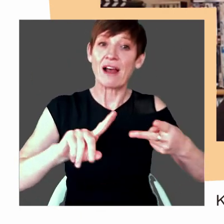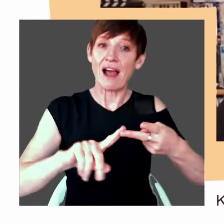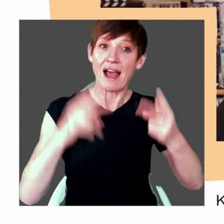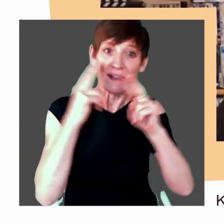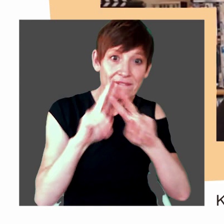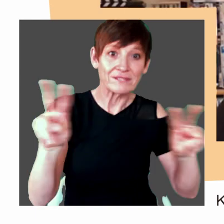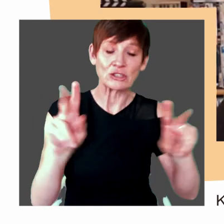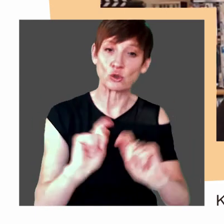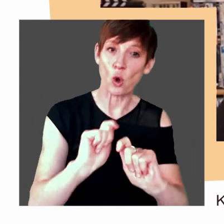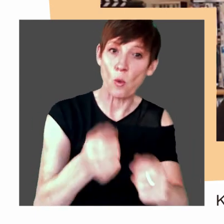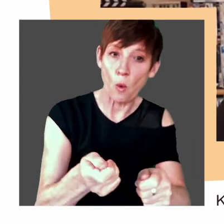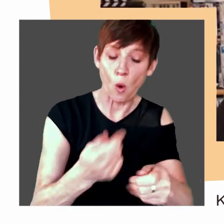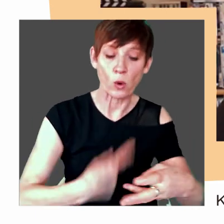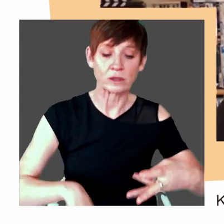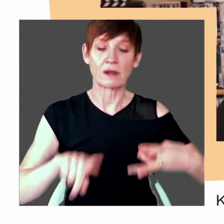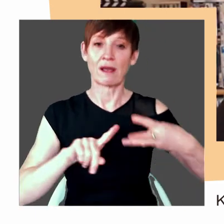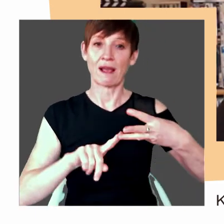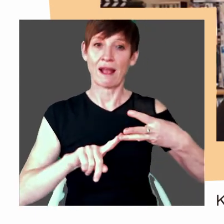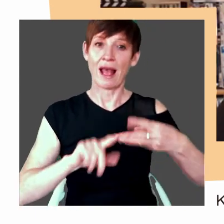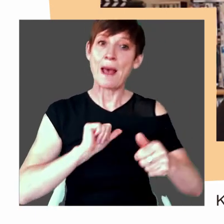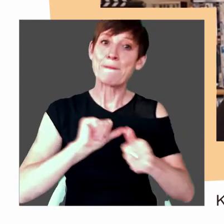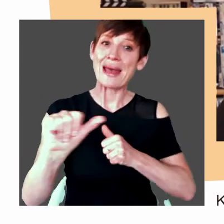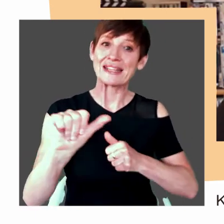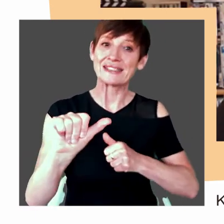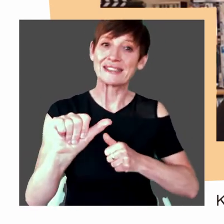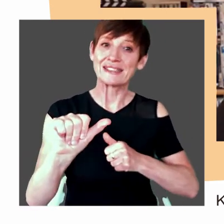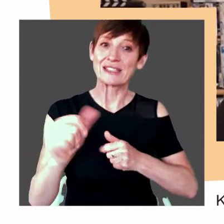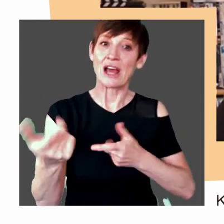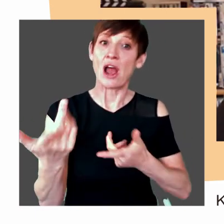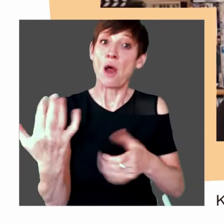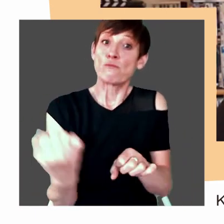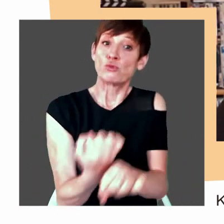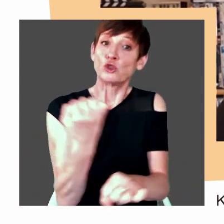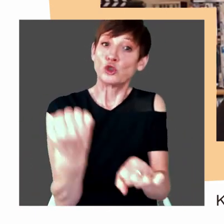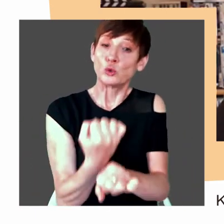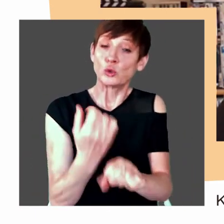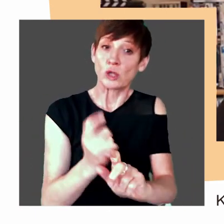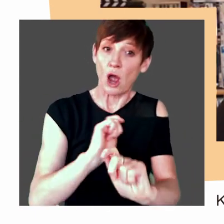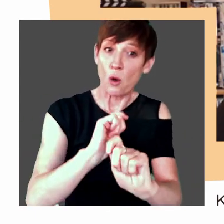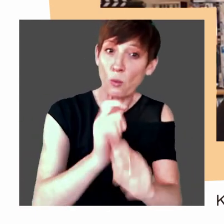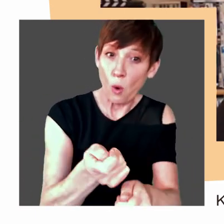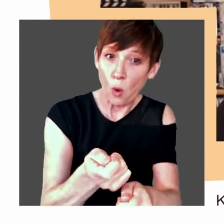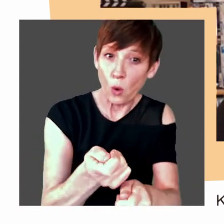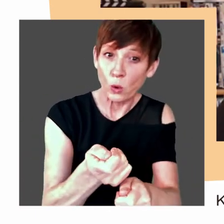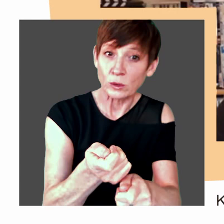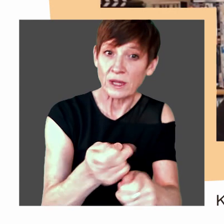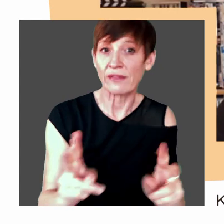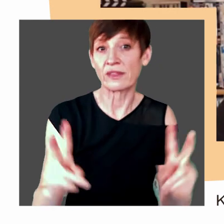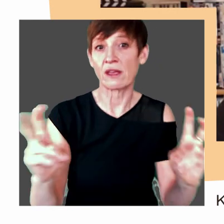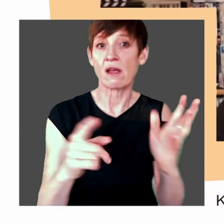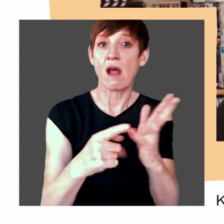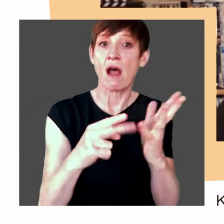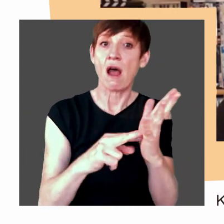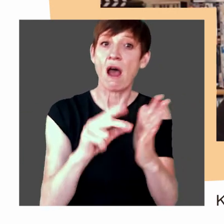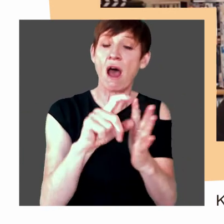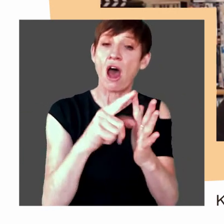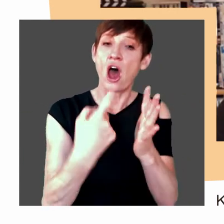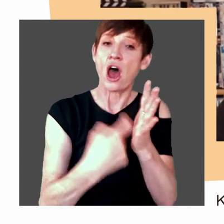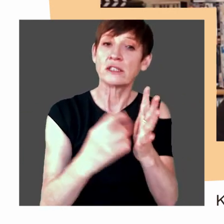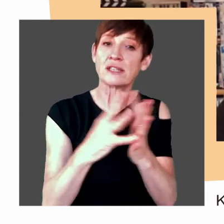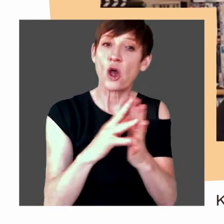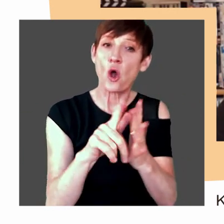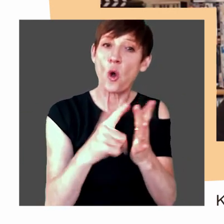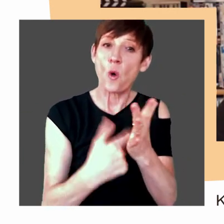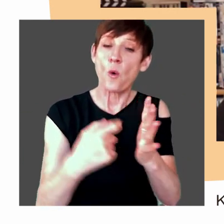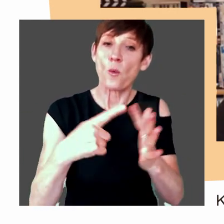and Best Producer Award at the BAFTA-accredited Underwire Film Festival. She also teaches at Manchester School of Art and acts